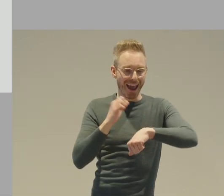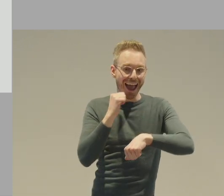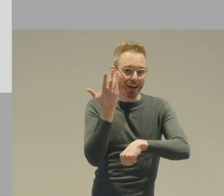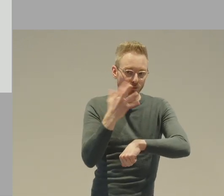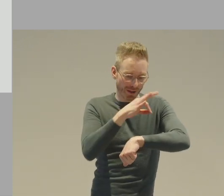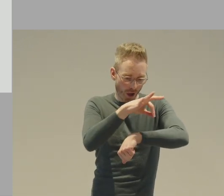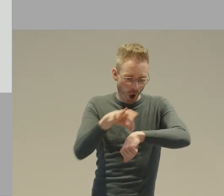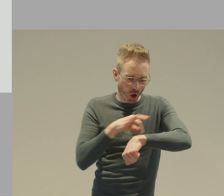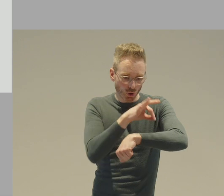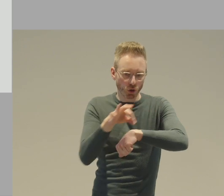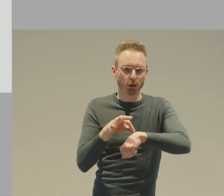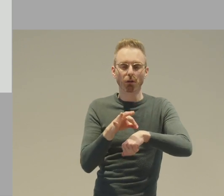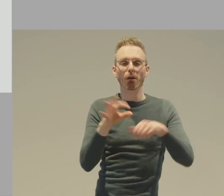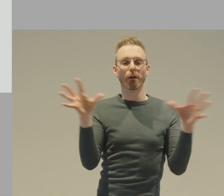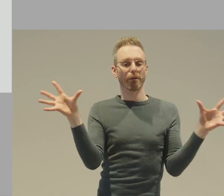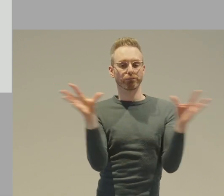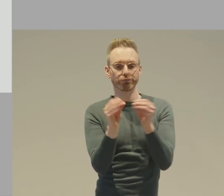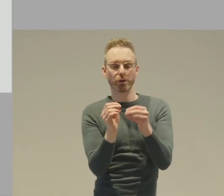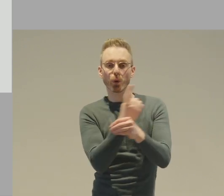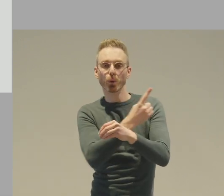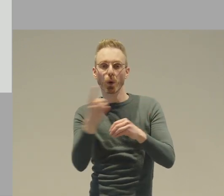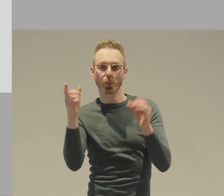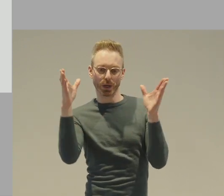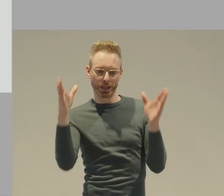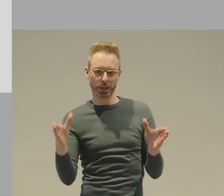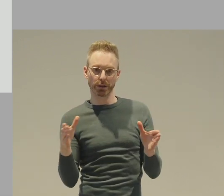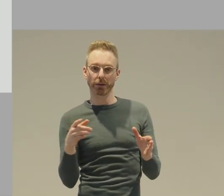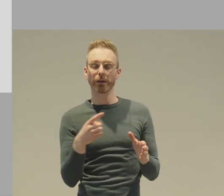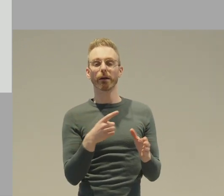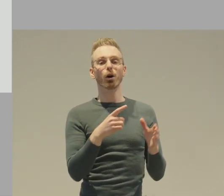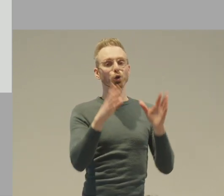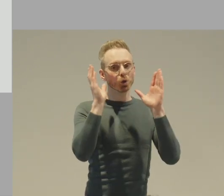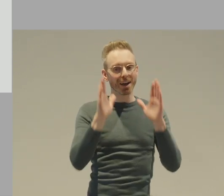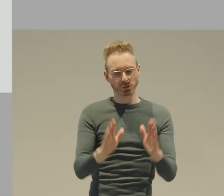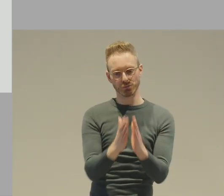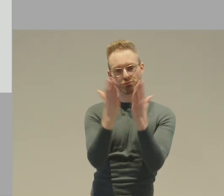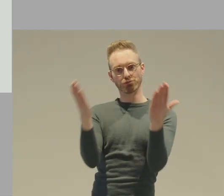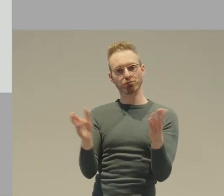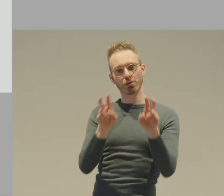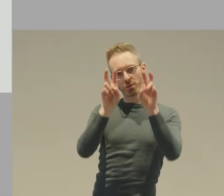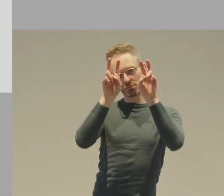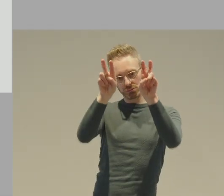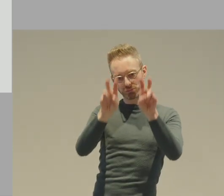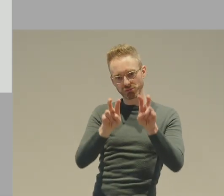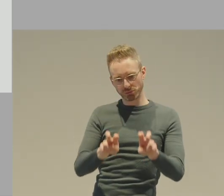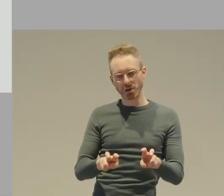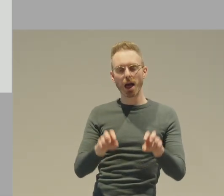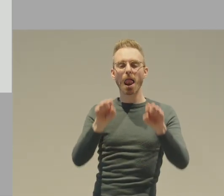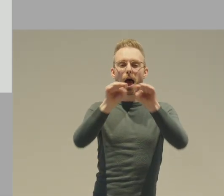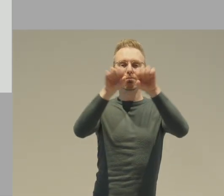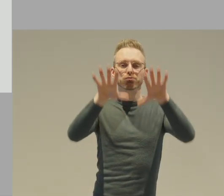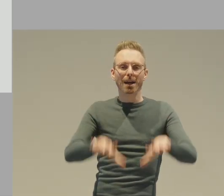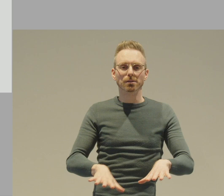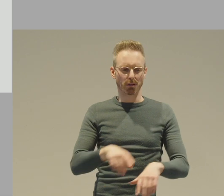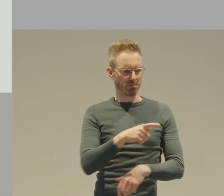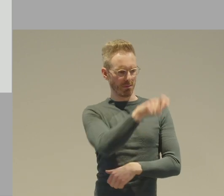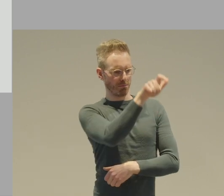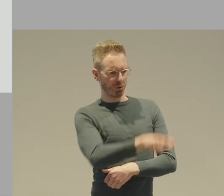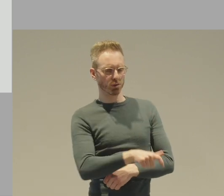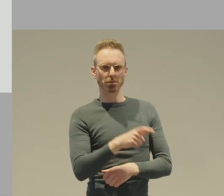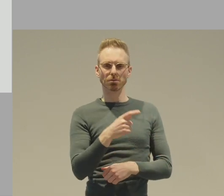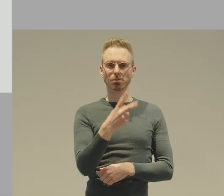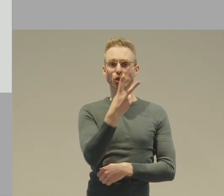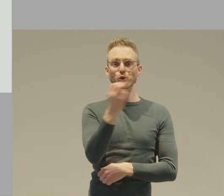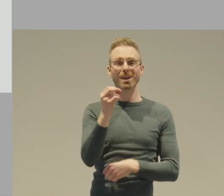base it off an average week. So let's say somebody works 20 hours a week, for example. They will ask you to break down different chunks of what the tasks are and how